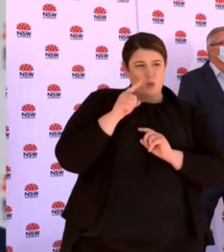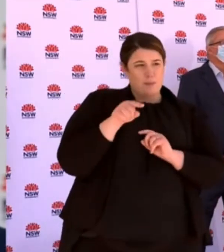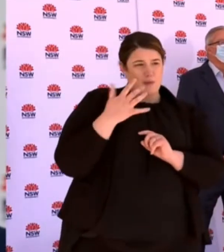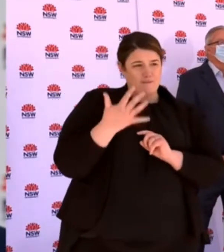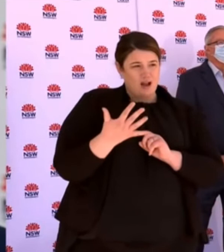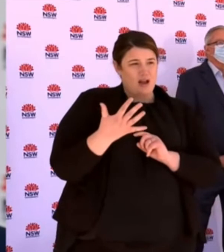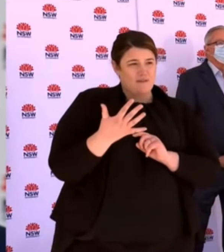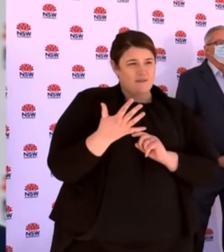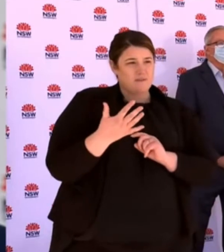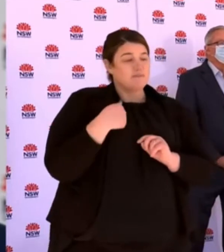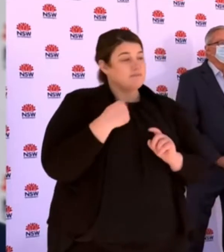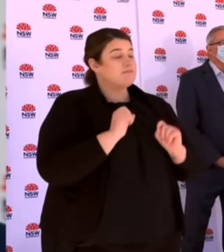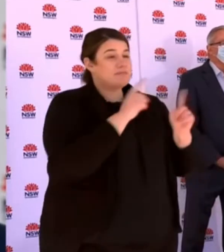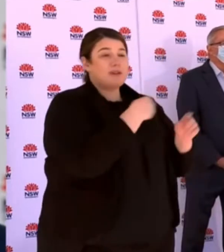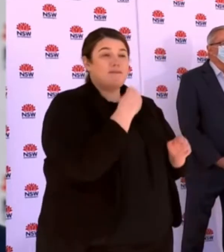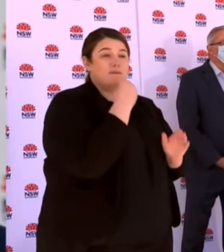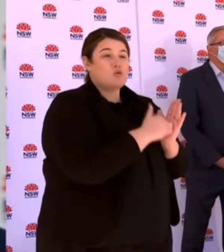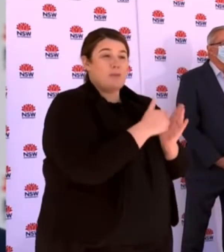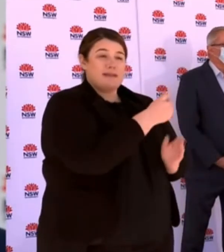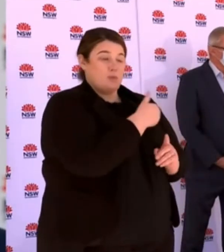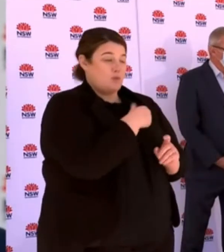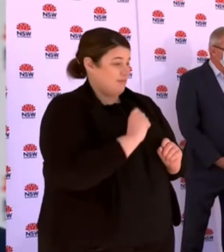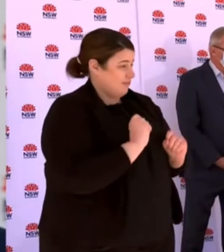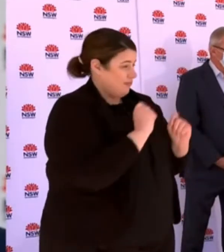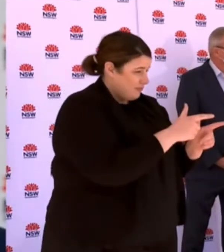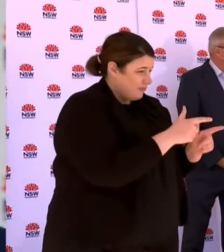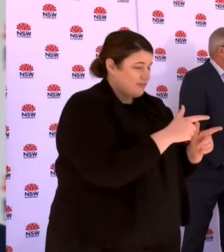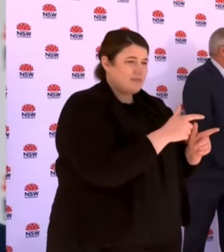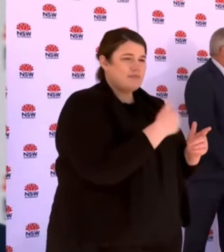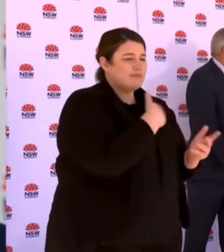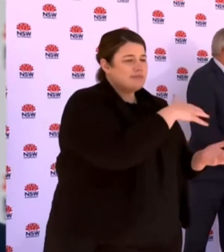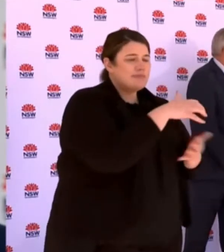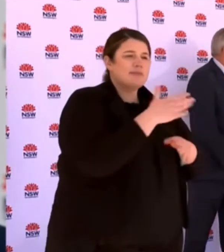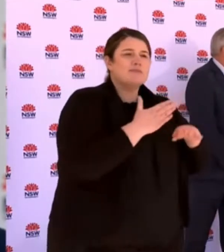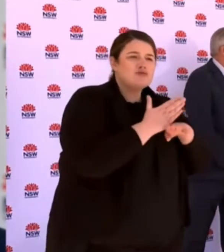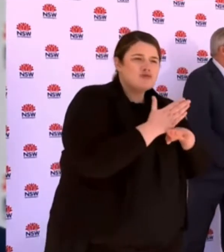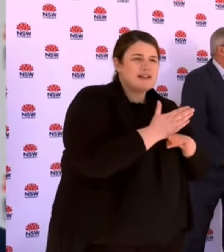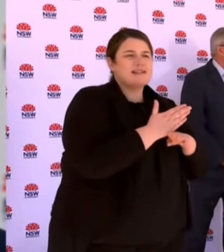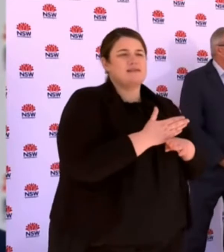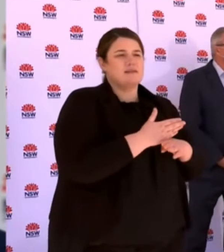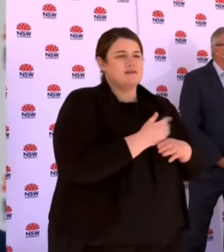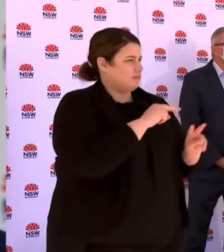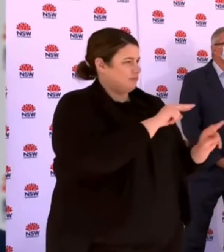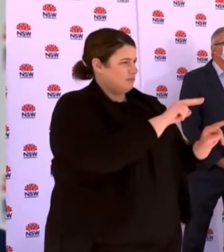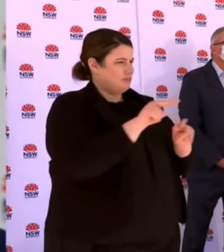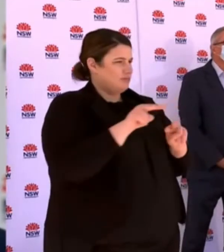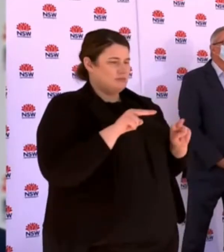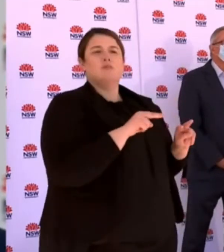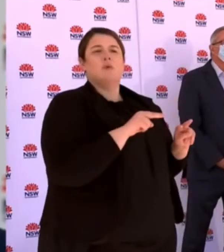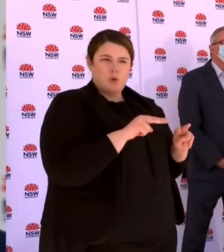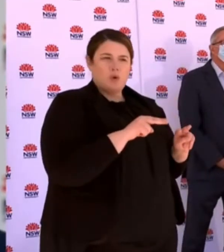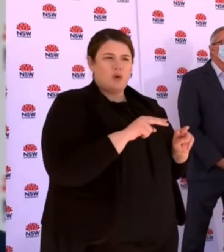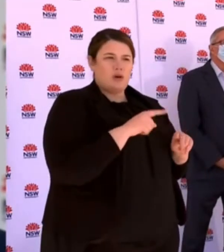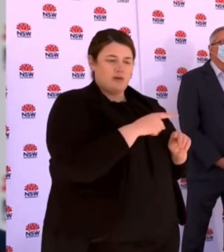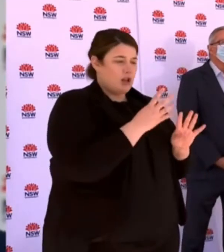I was pleased that I did get some groceries this morning and picked up some bread, and it was fantastic to see